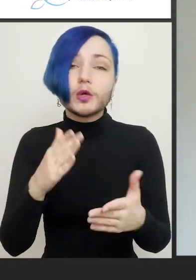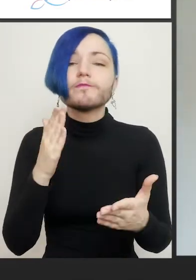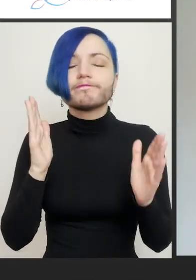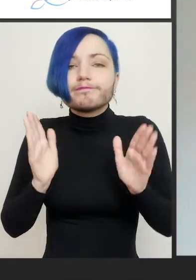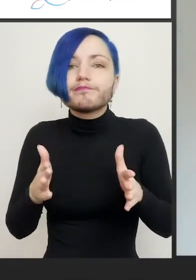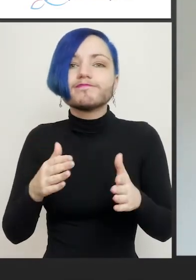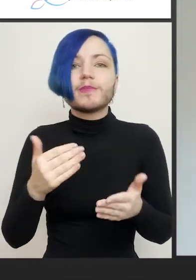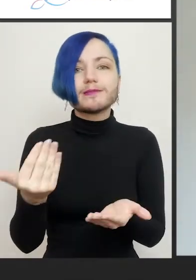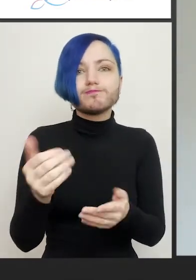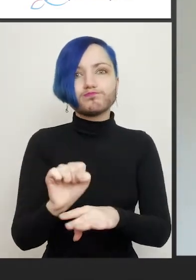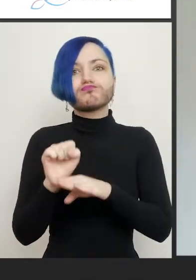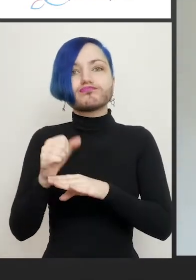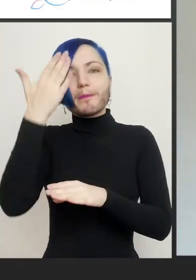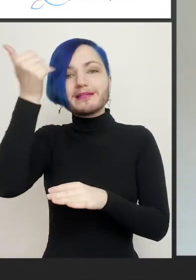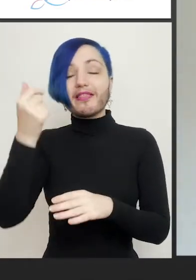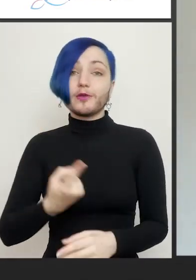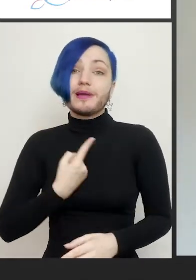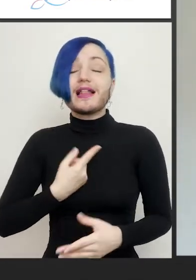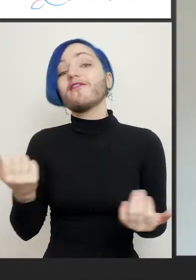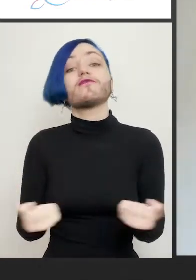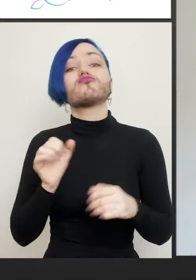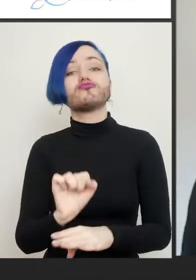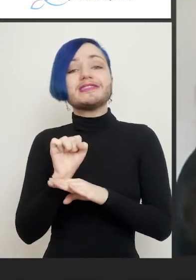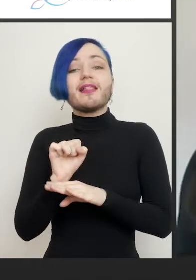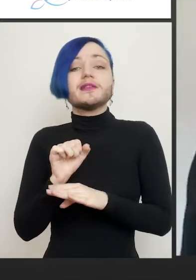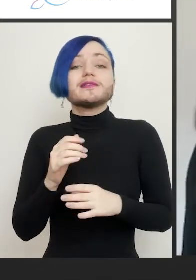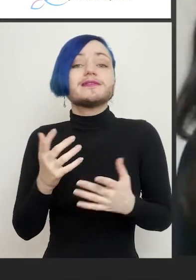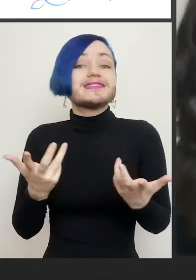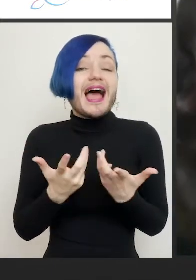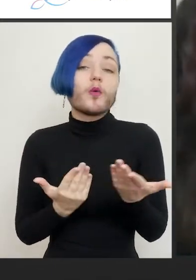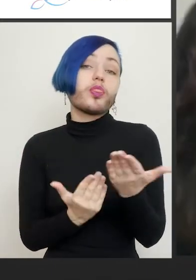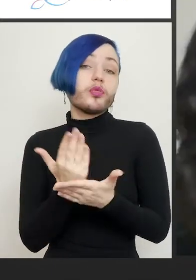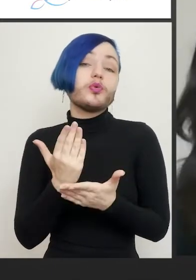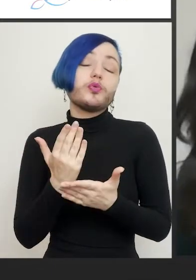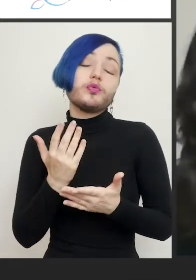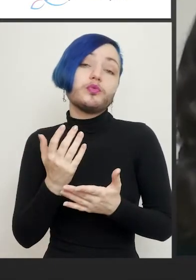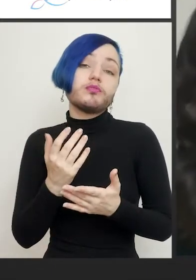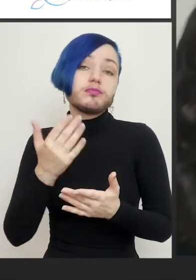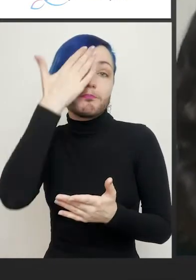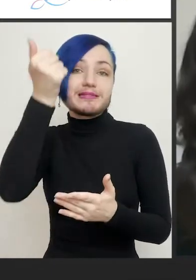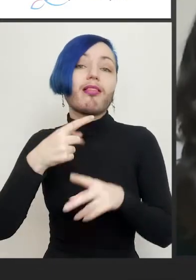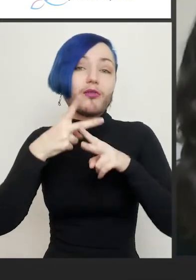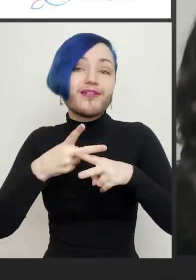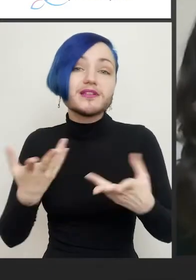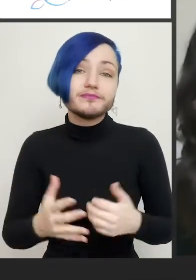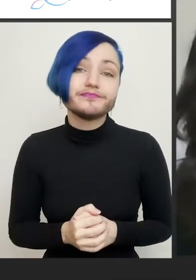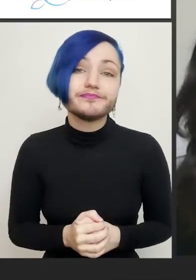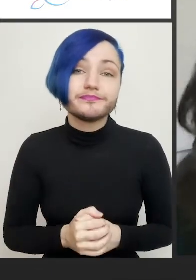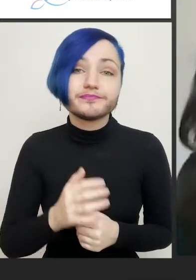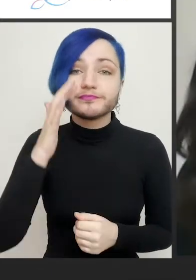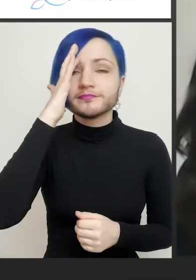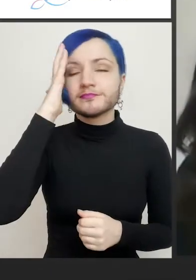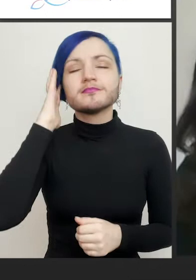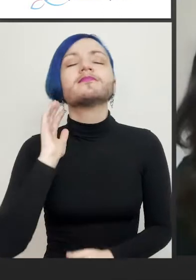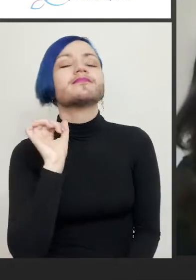is how I've managed to stay resilient after many years practice. Yeah, I think the last thing that you said there is so important, that you get down a